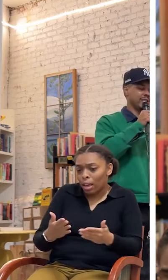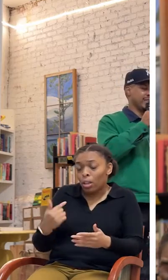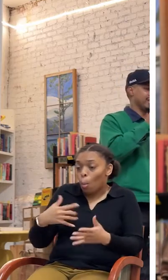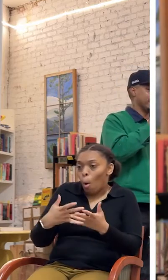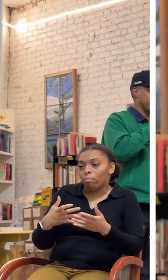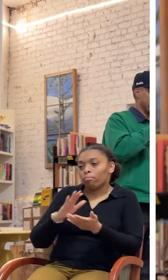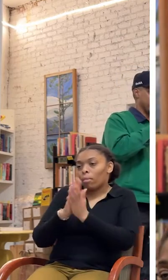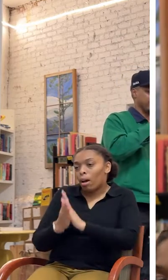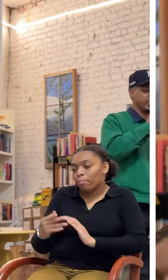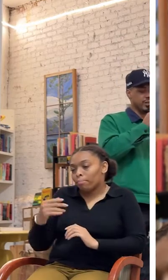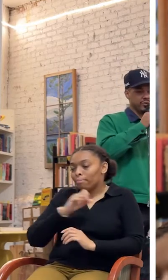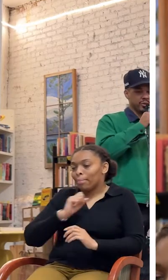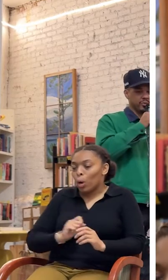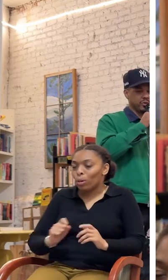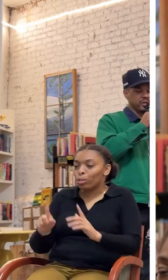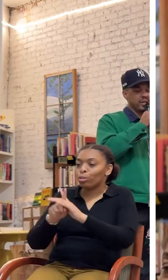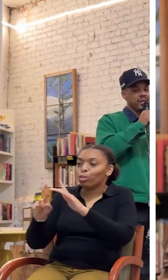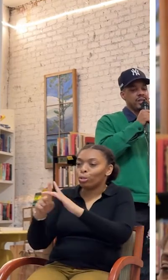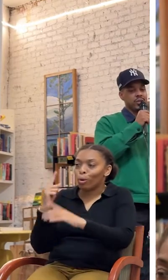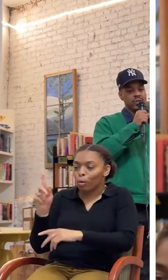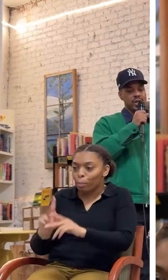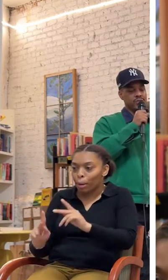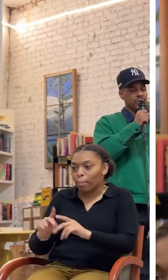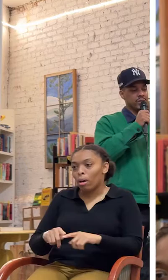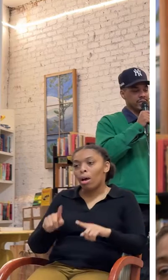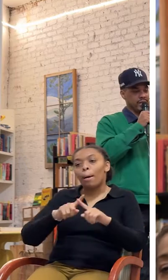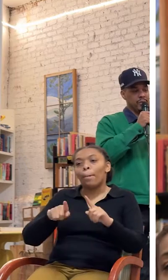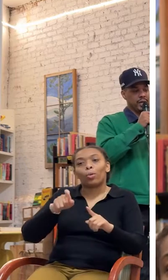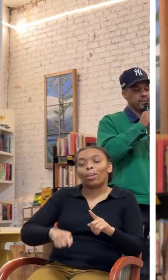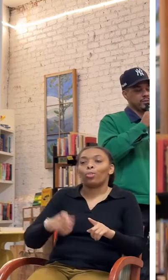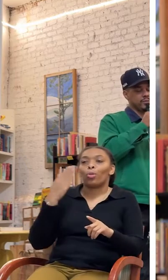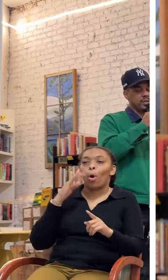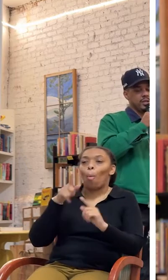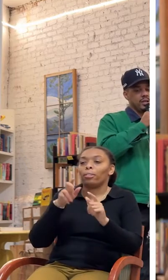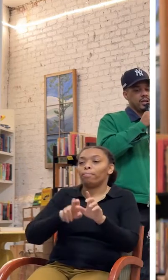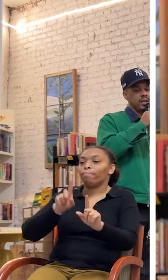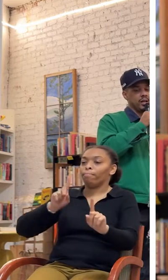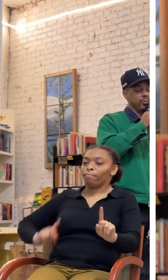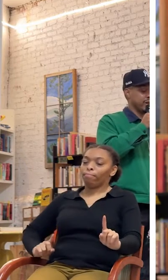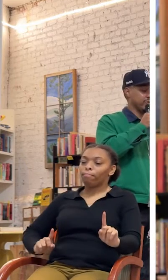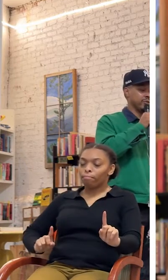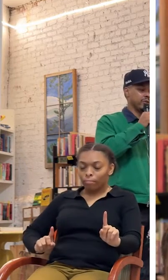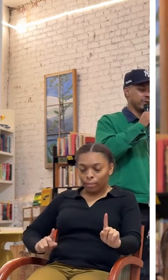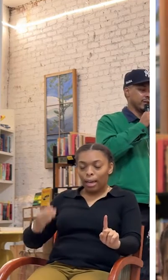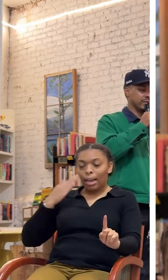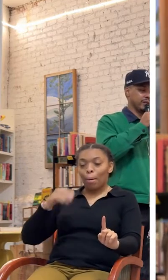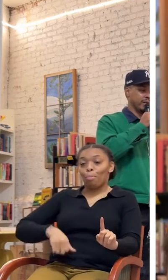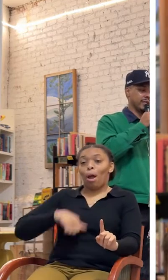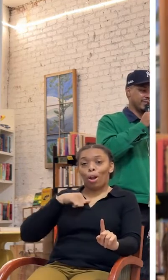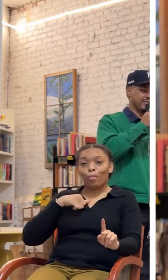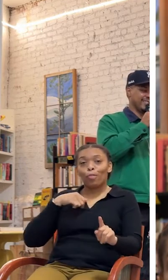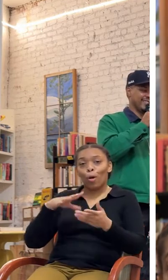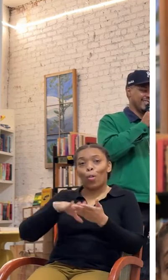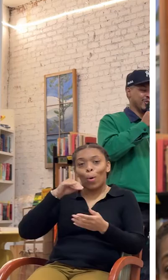heroes and show up and be there for people, you also have to know when to step back. And I'm proud of you for learning how to step